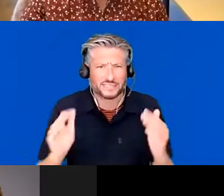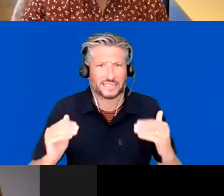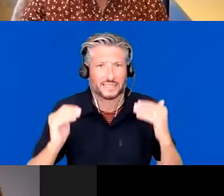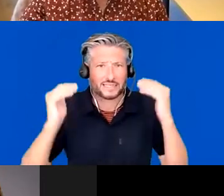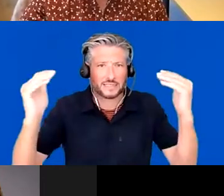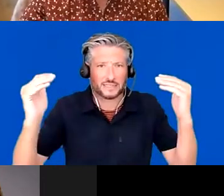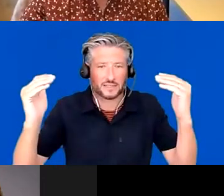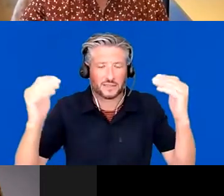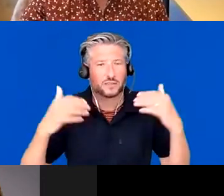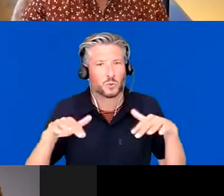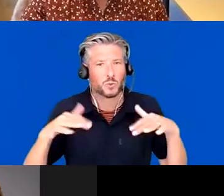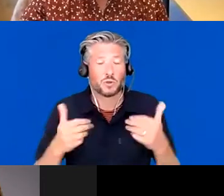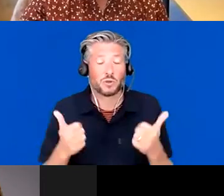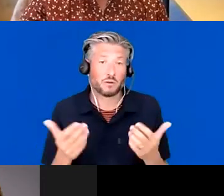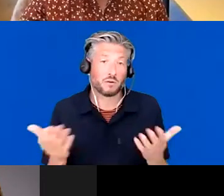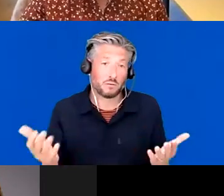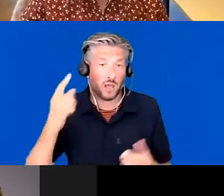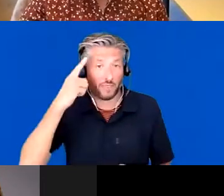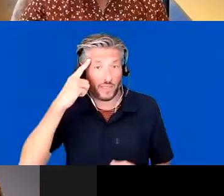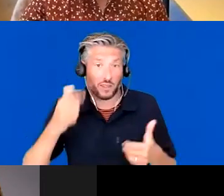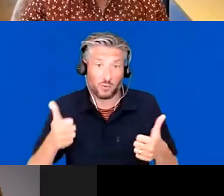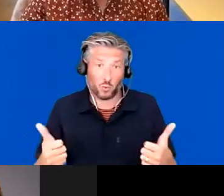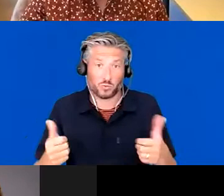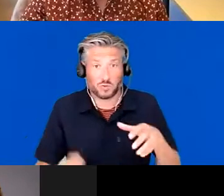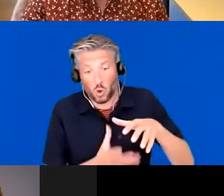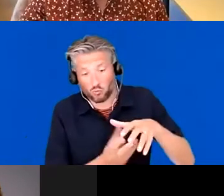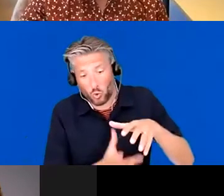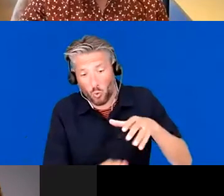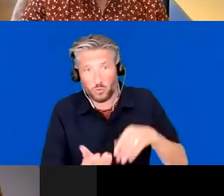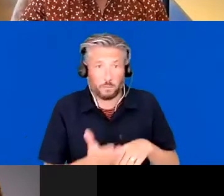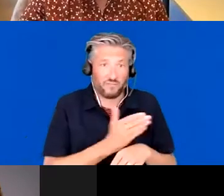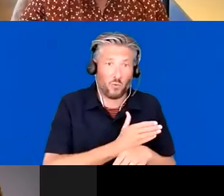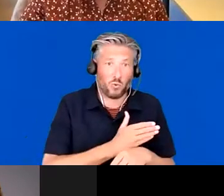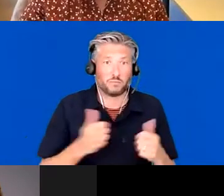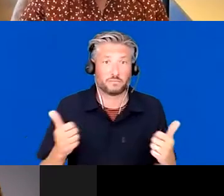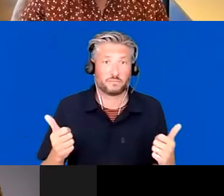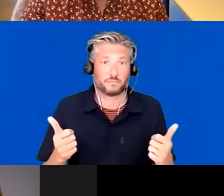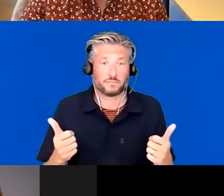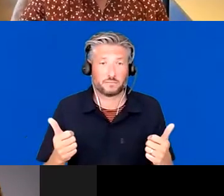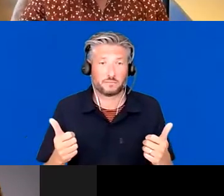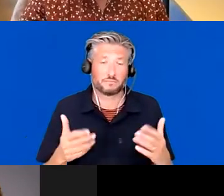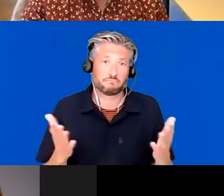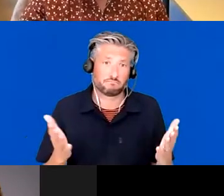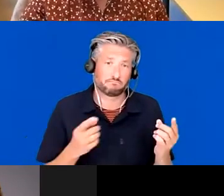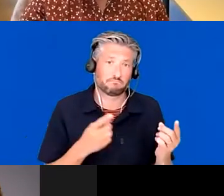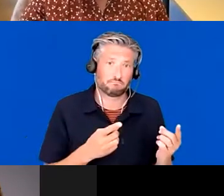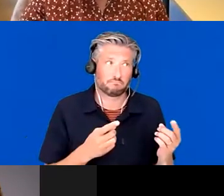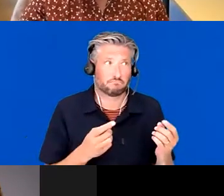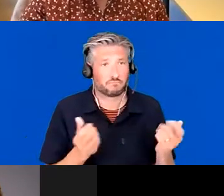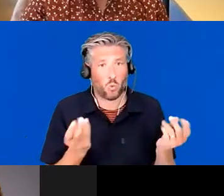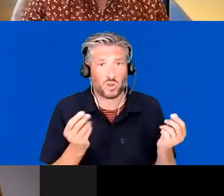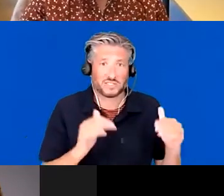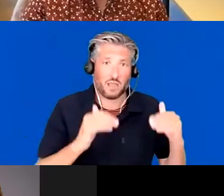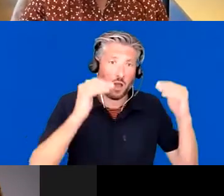so there's perhaps a sort of a nice qualitative side to that. And we actually had